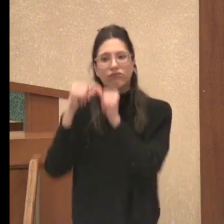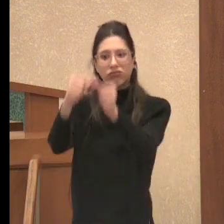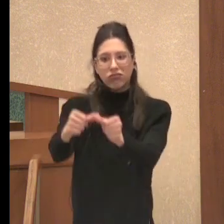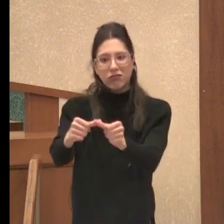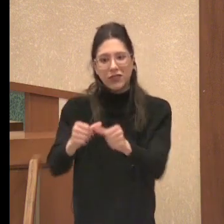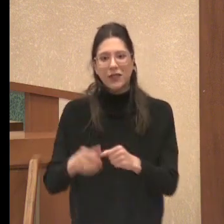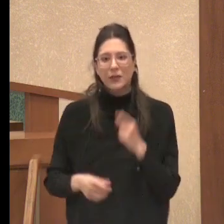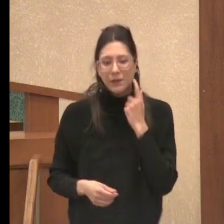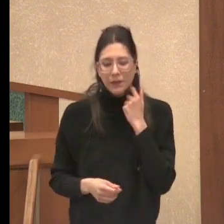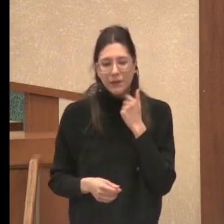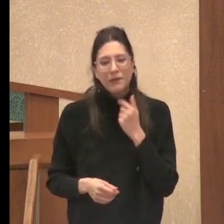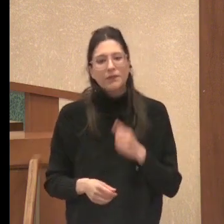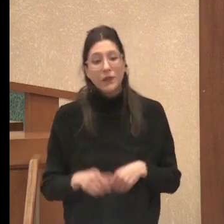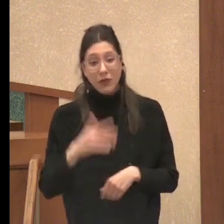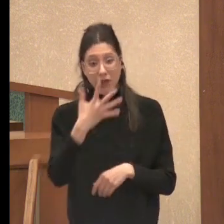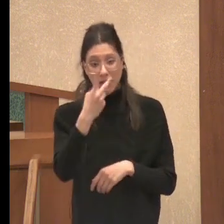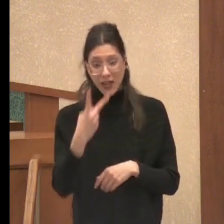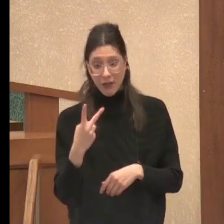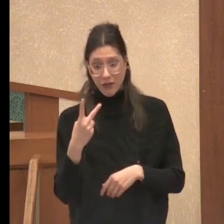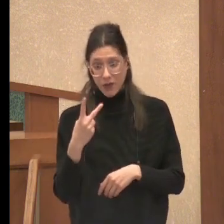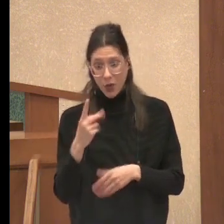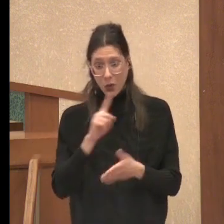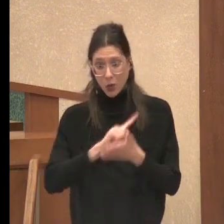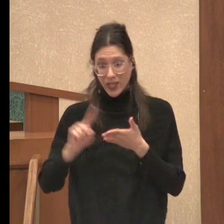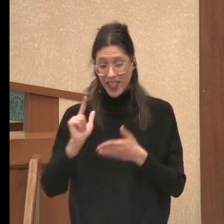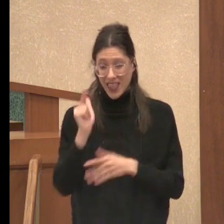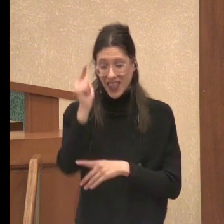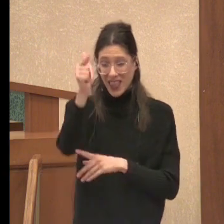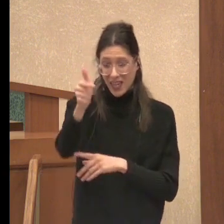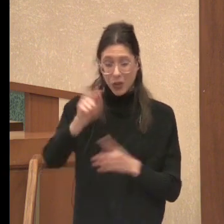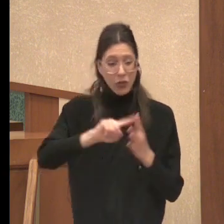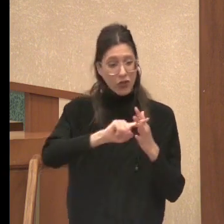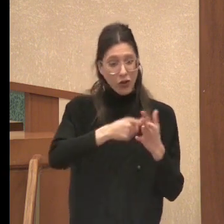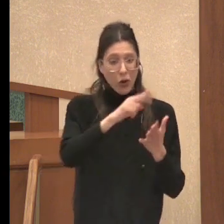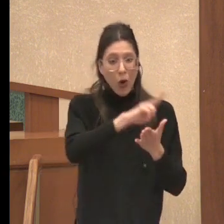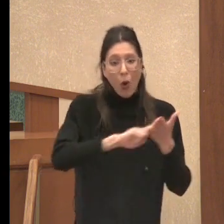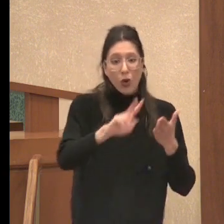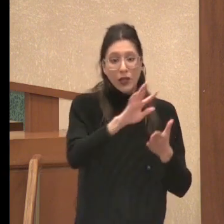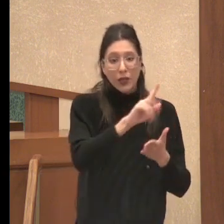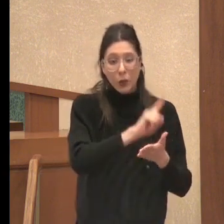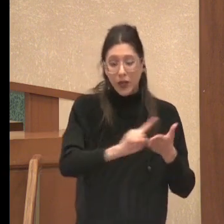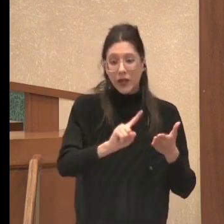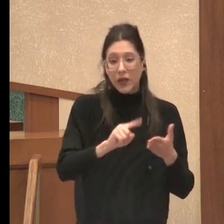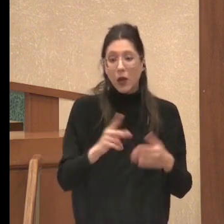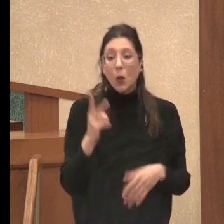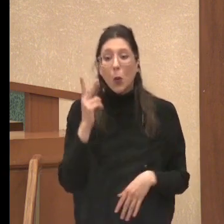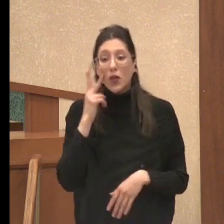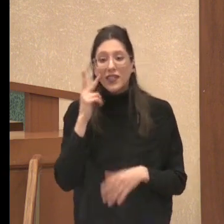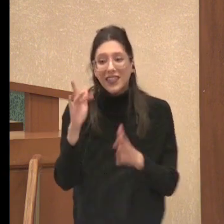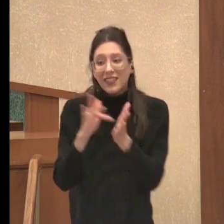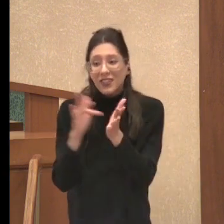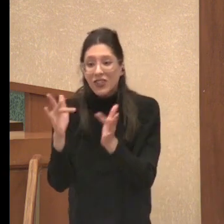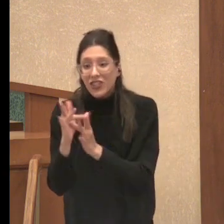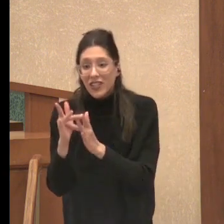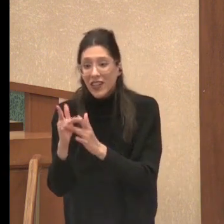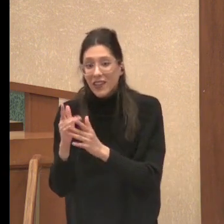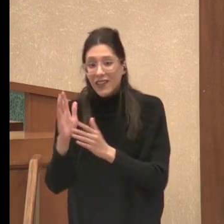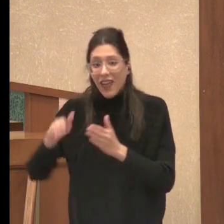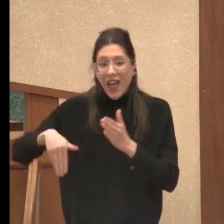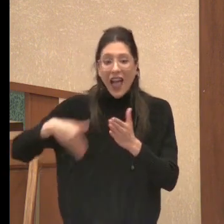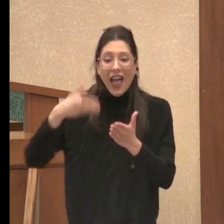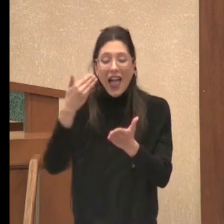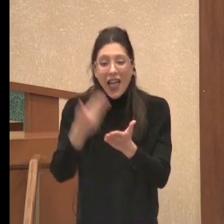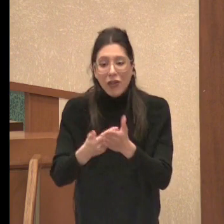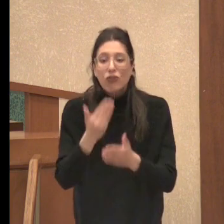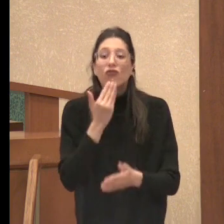Now, 5.5 weeks later, we begin Holy Week, and we see Jesus coming into Jerusalem with his disciples on